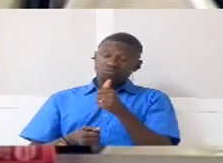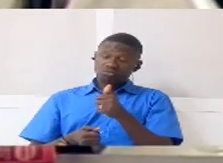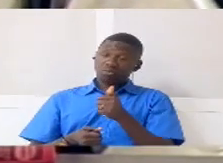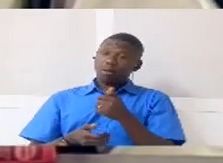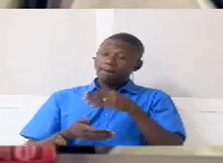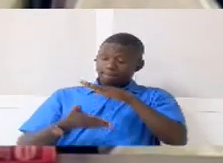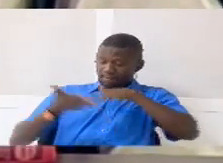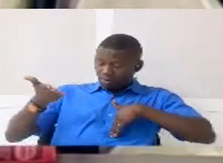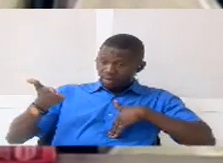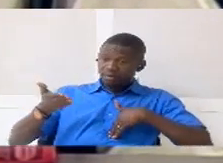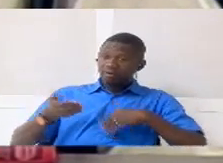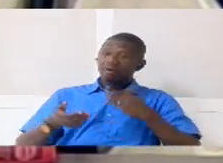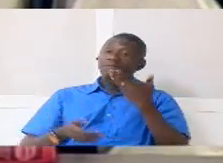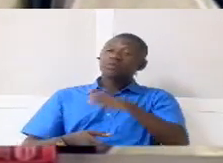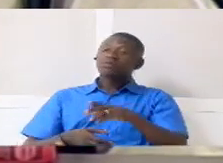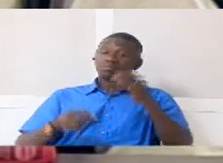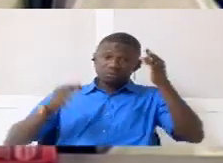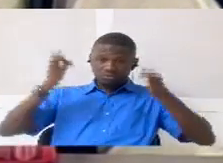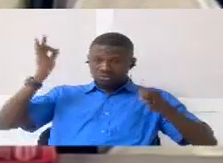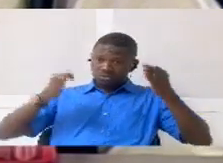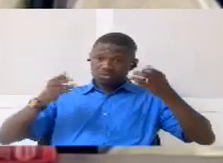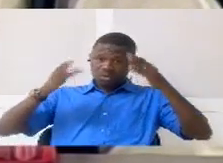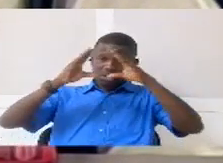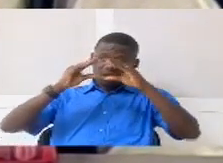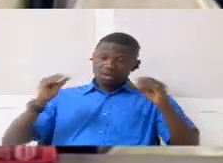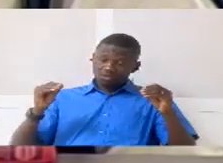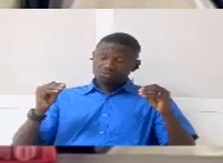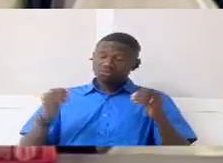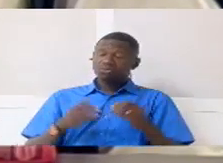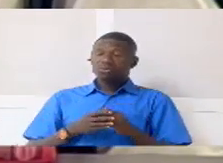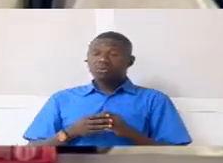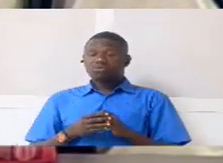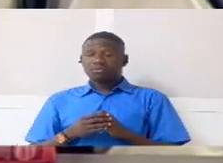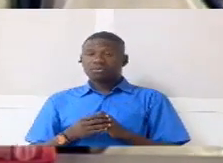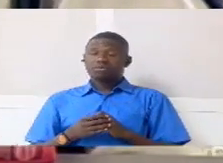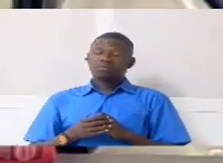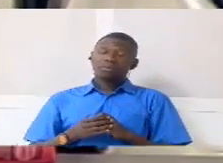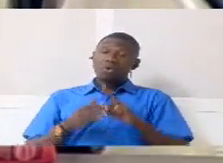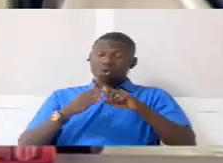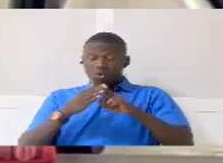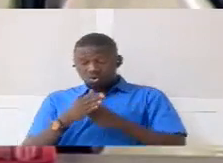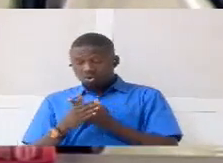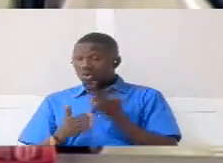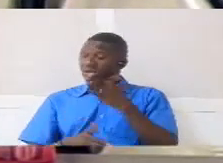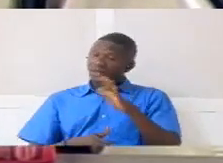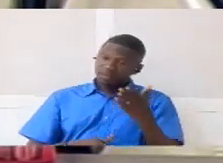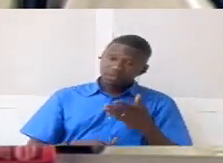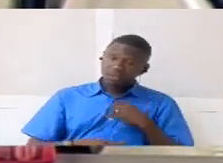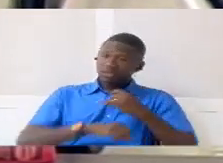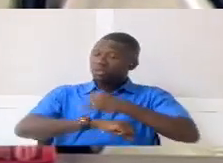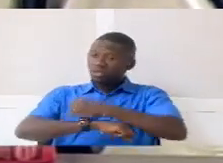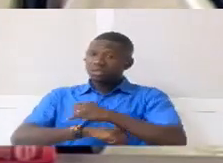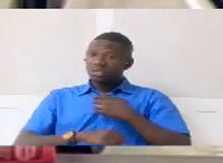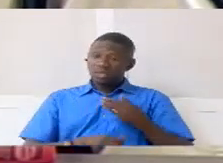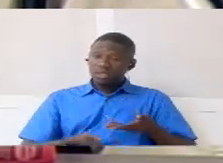Wala loud la fana fana mi alanko yese ya yesembendu lwa yesembendu yale puruka ukaito sifadi or any other institution